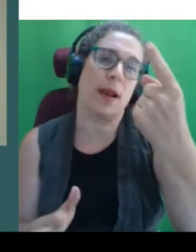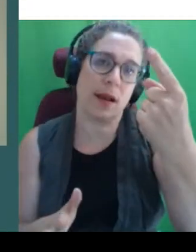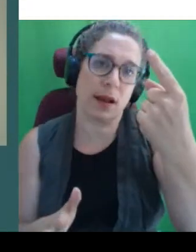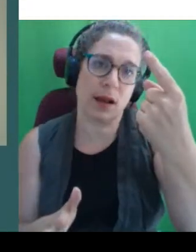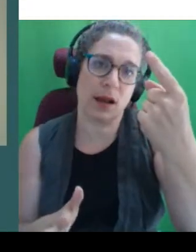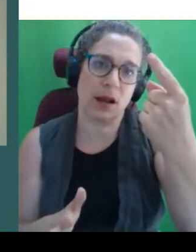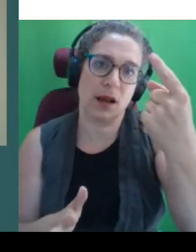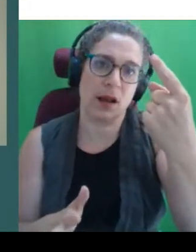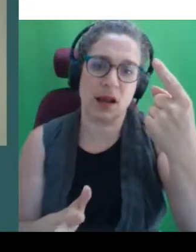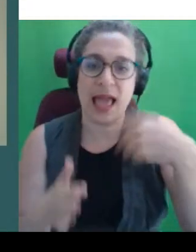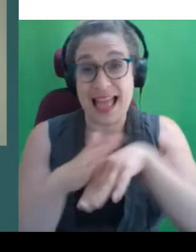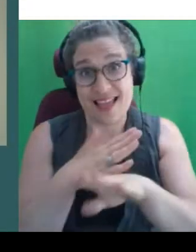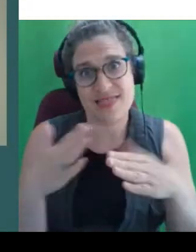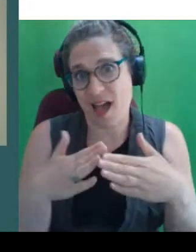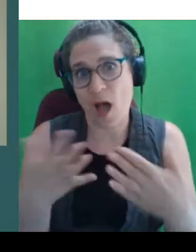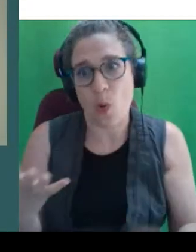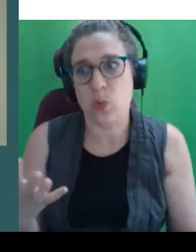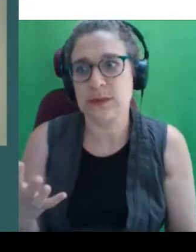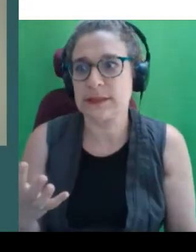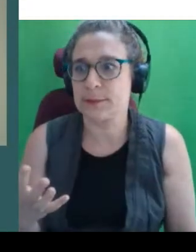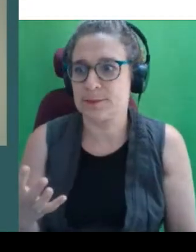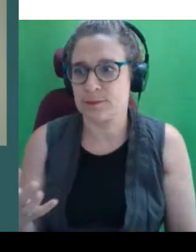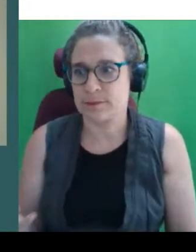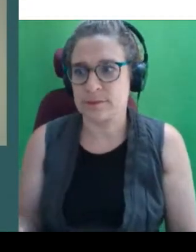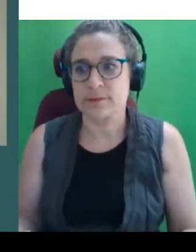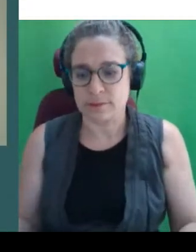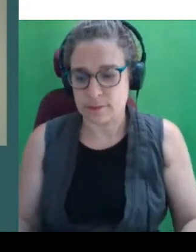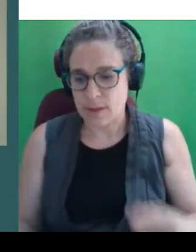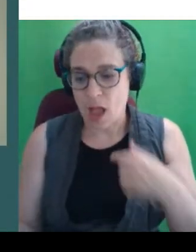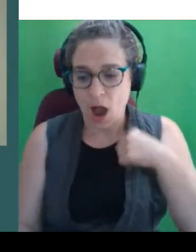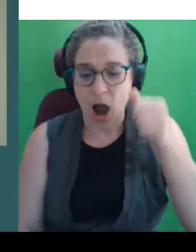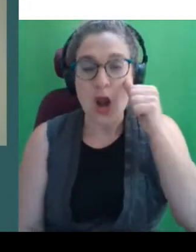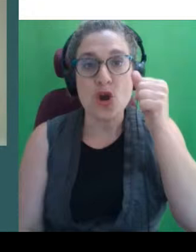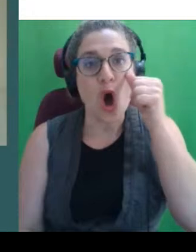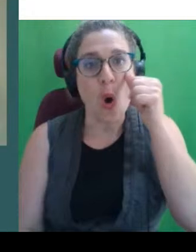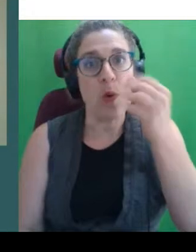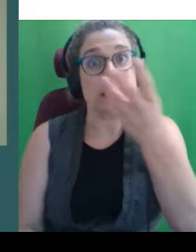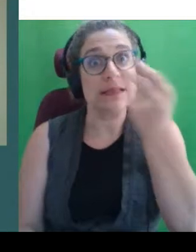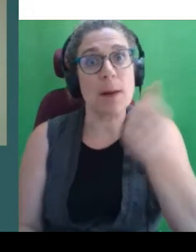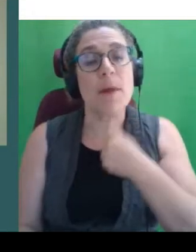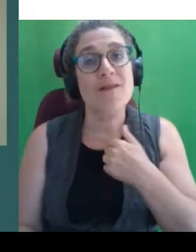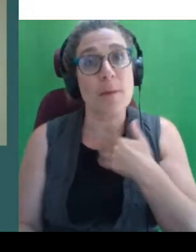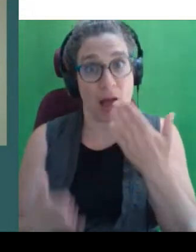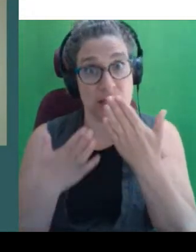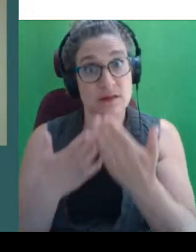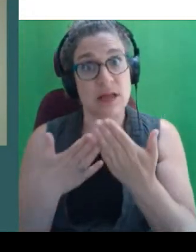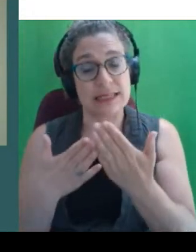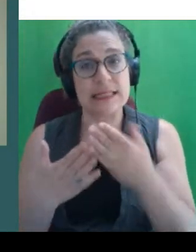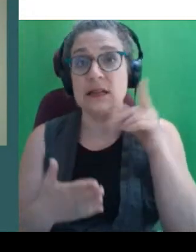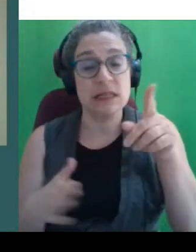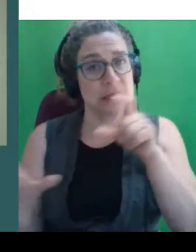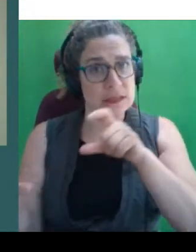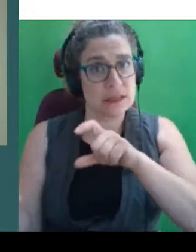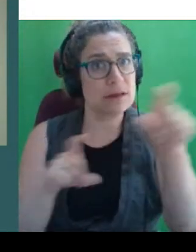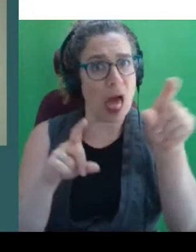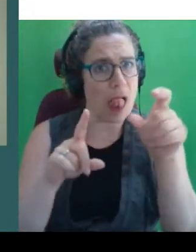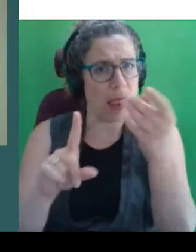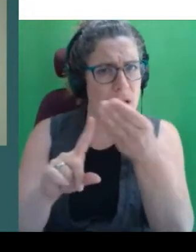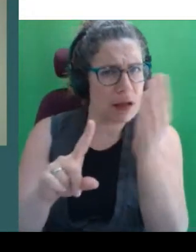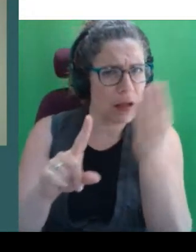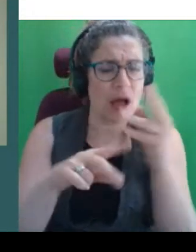anywhere in the house. I know from some of the studies that I've read that they still detected